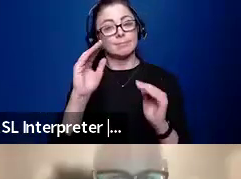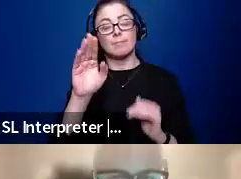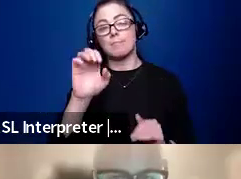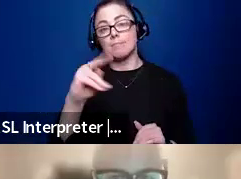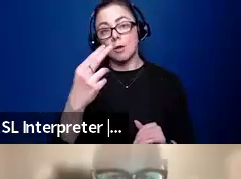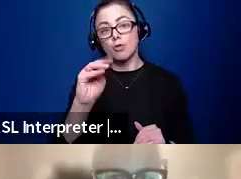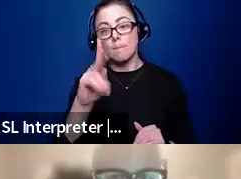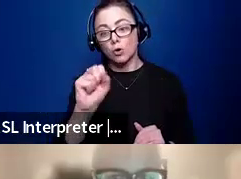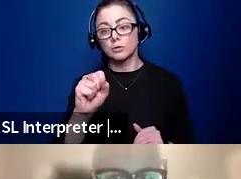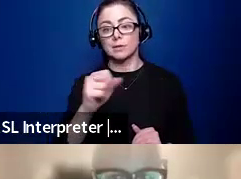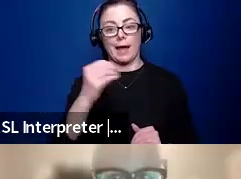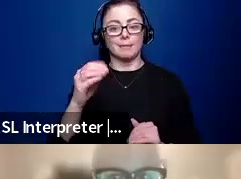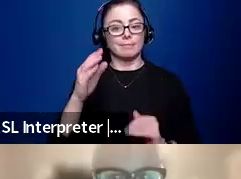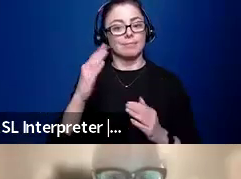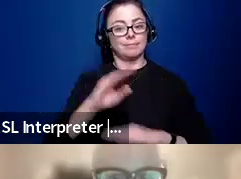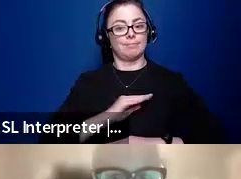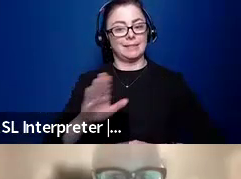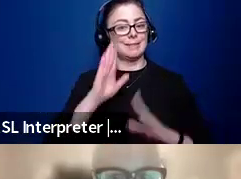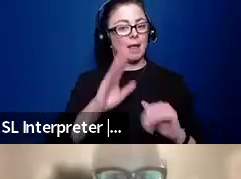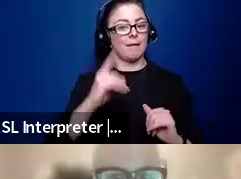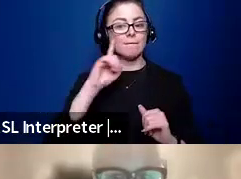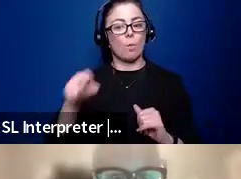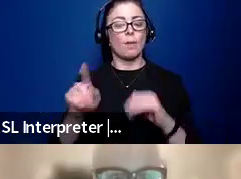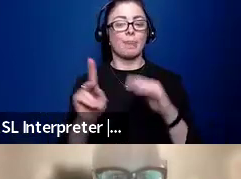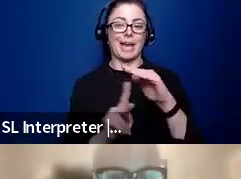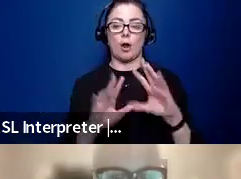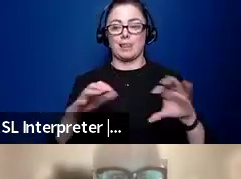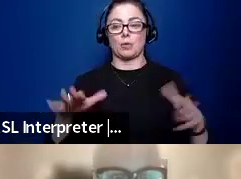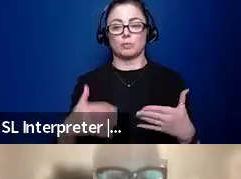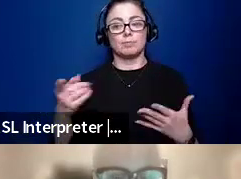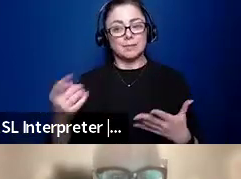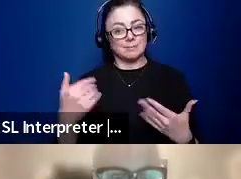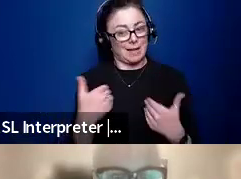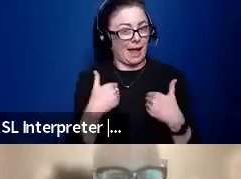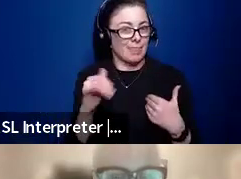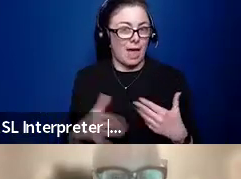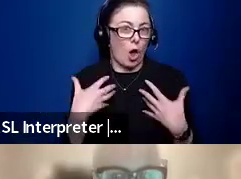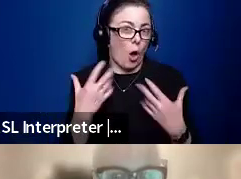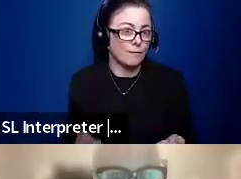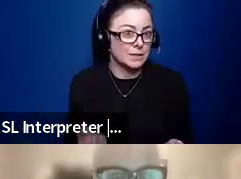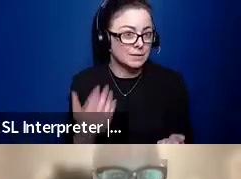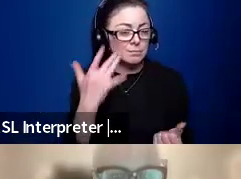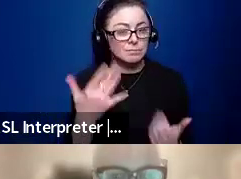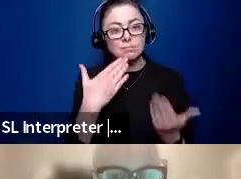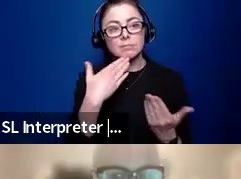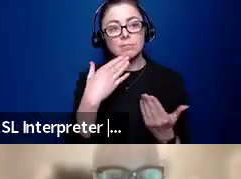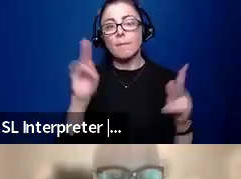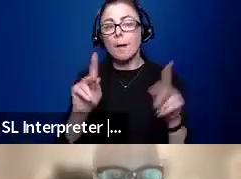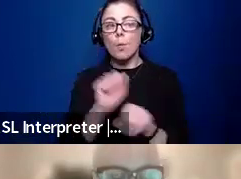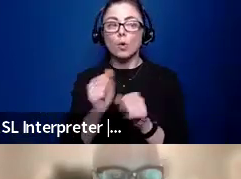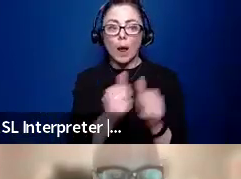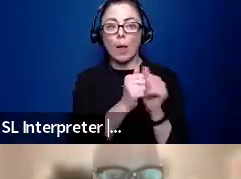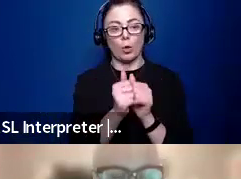expectations for the kindergarten classroom. He has gained that confidence, all thanks to everybody working together and seeing him as a